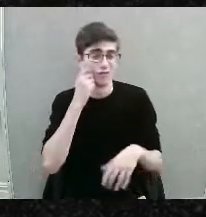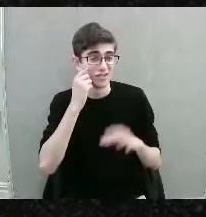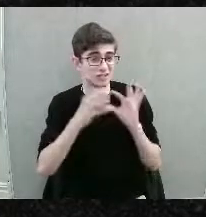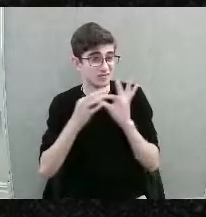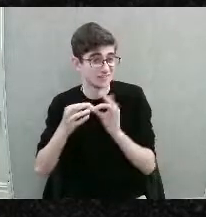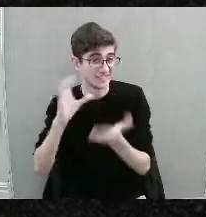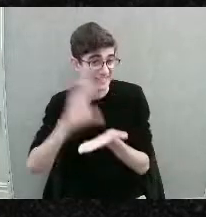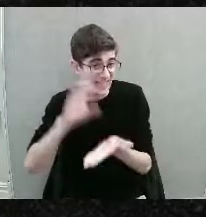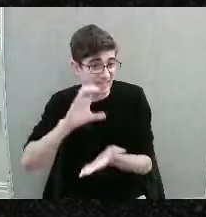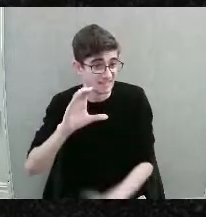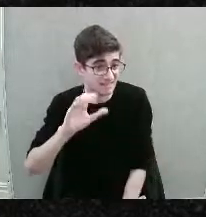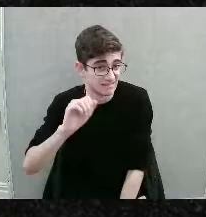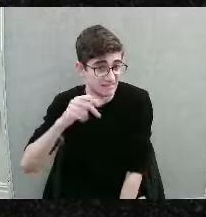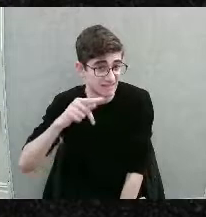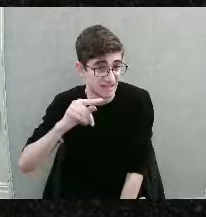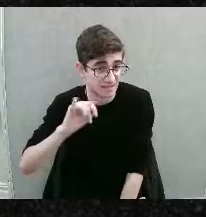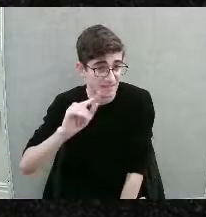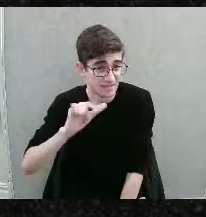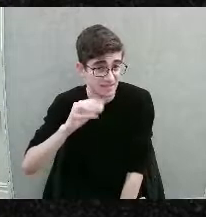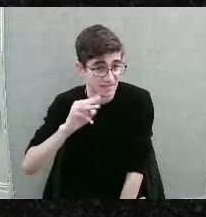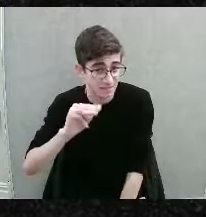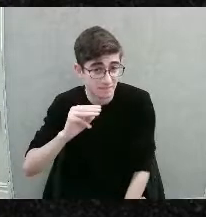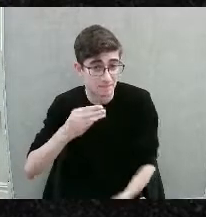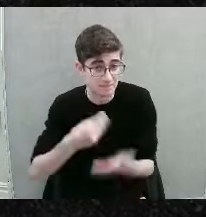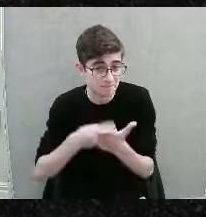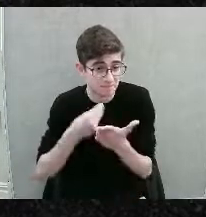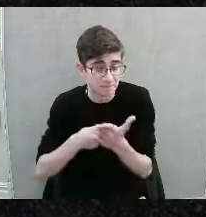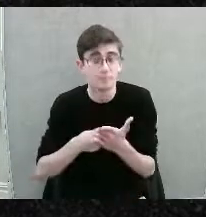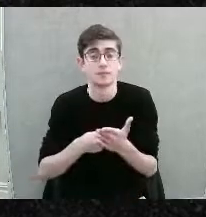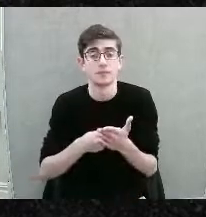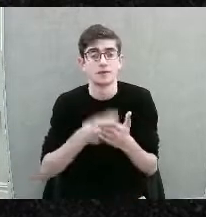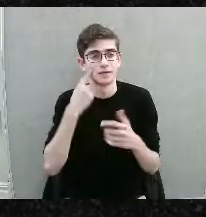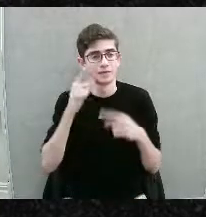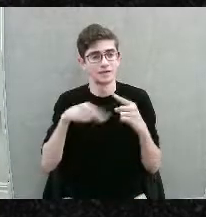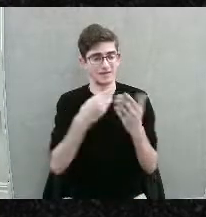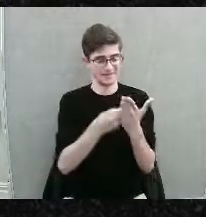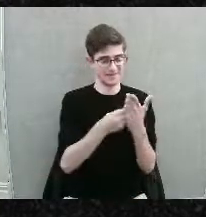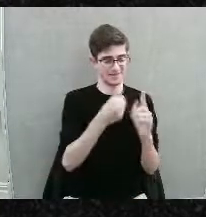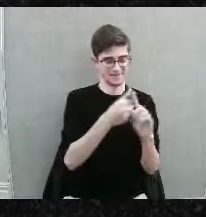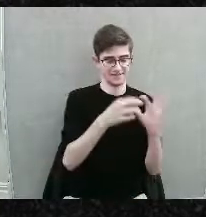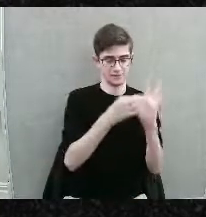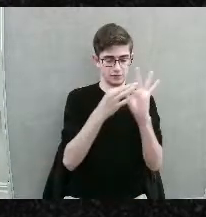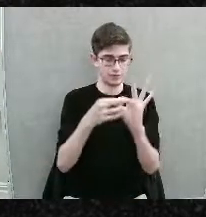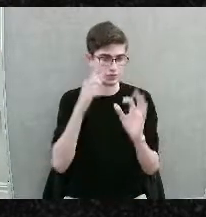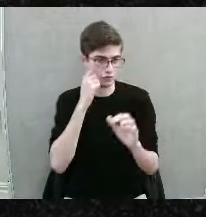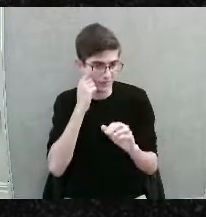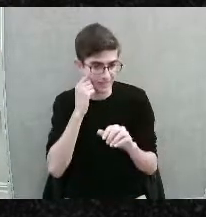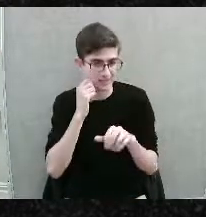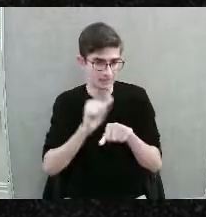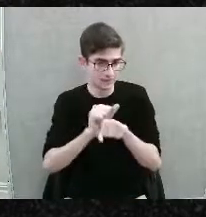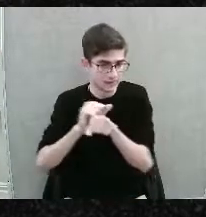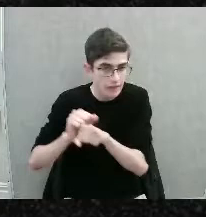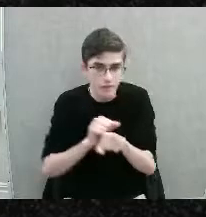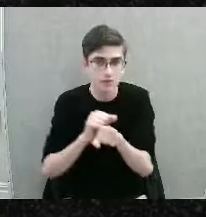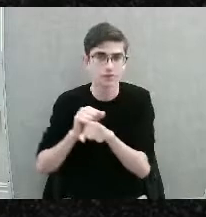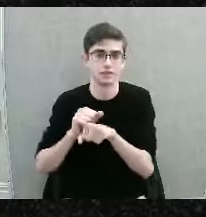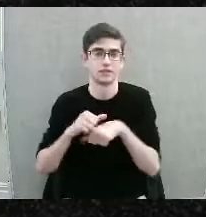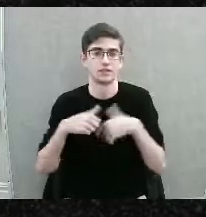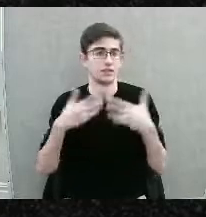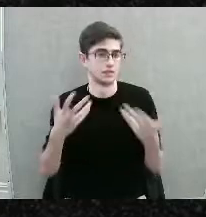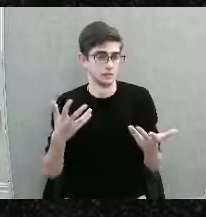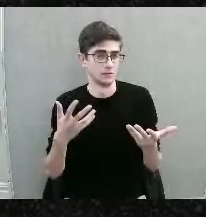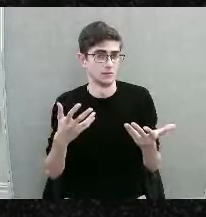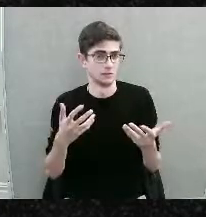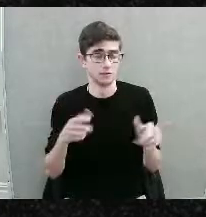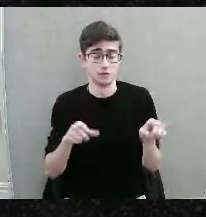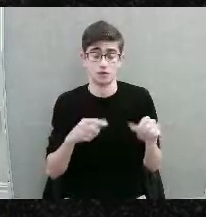was formed through racial formations, and in particular enslavement, and its